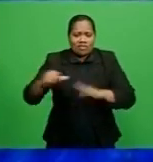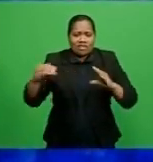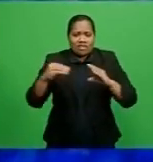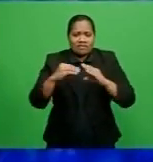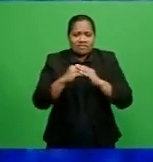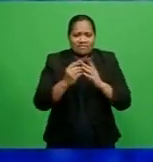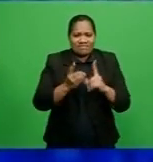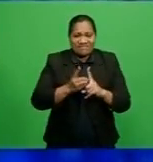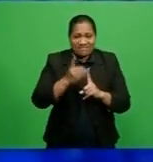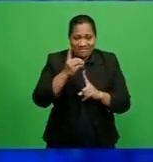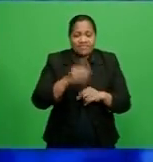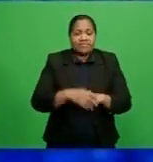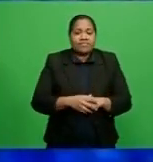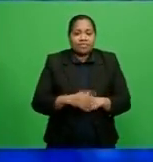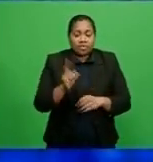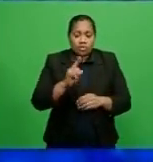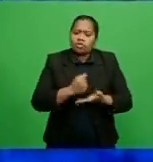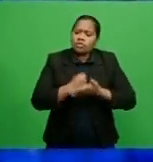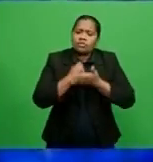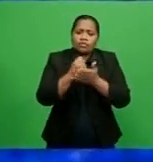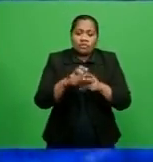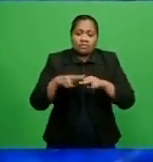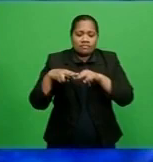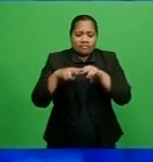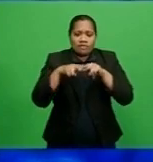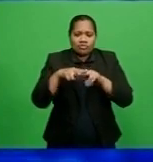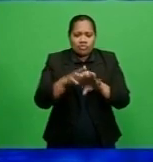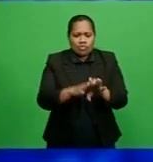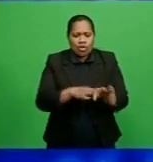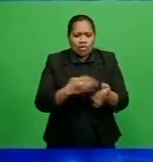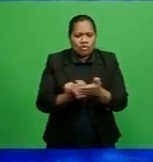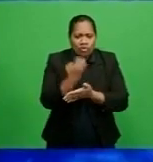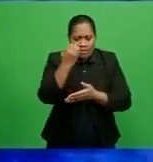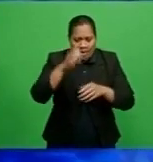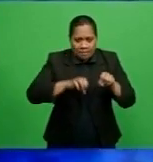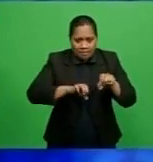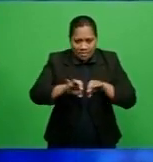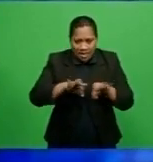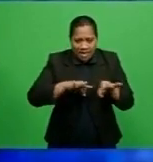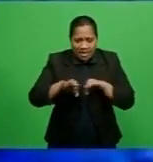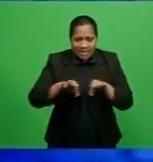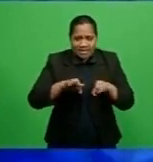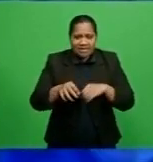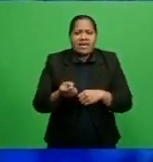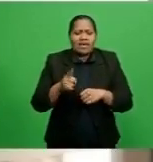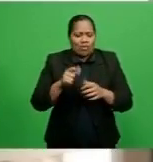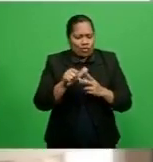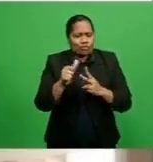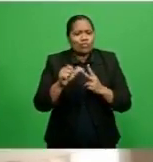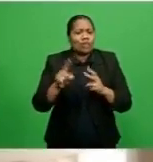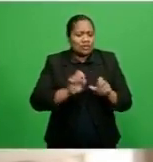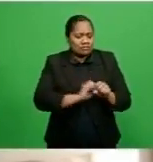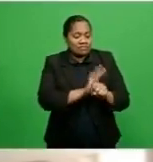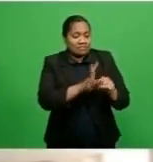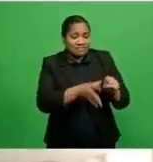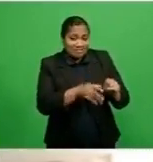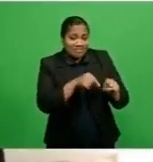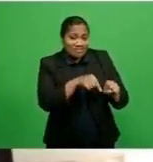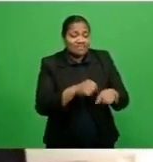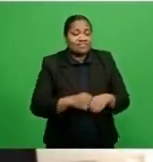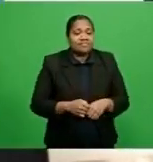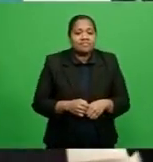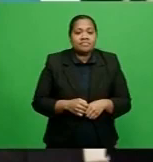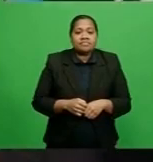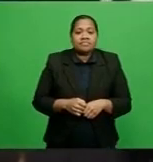The loan will support Fiji's long-term economic development plan and a short-term response for COVID-19. This is the final phase of